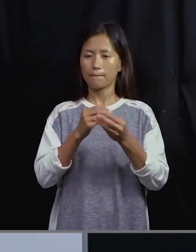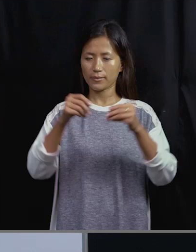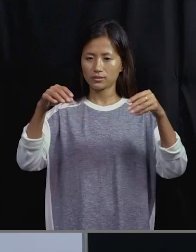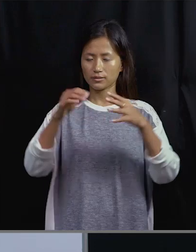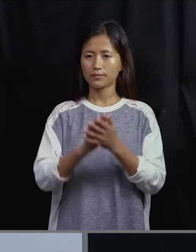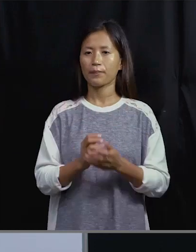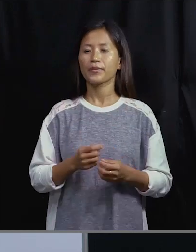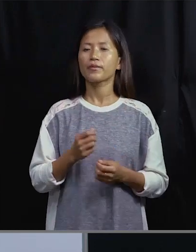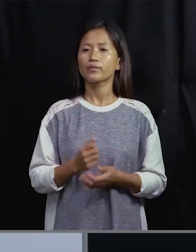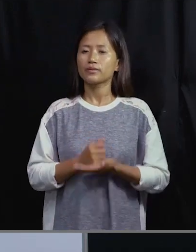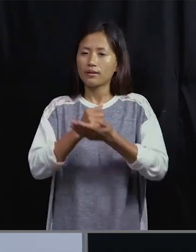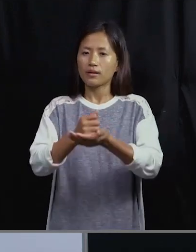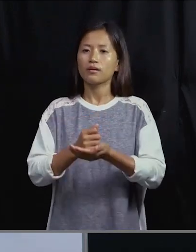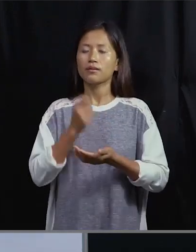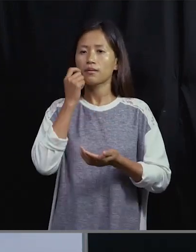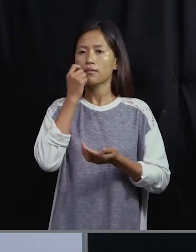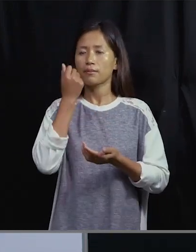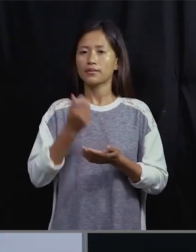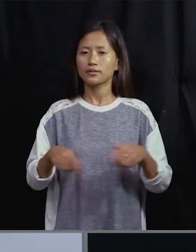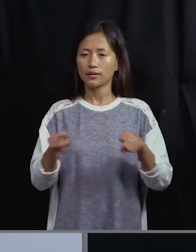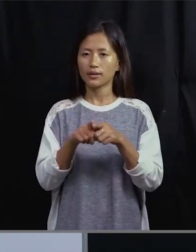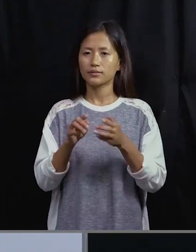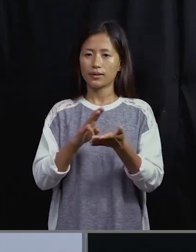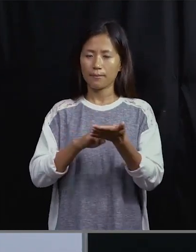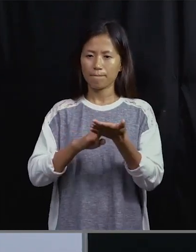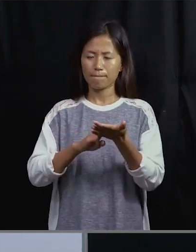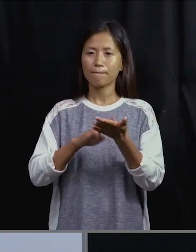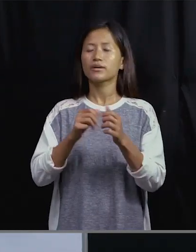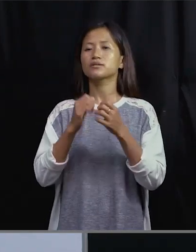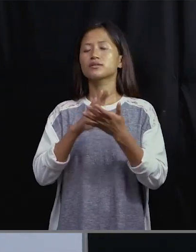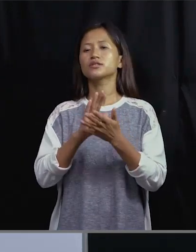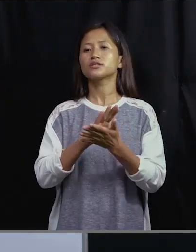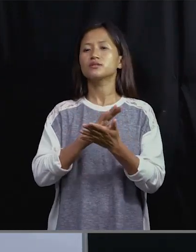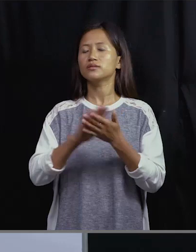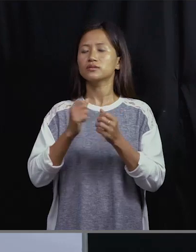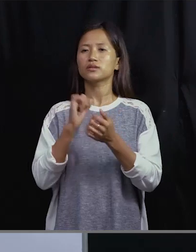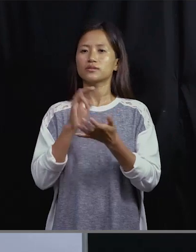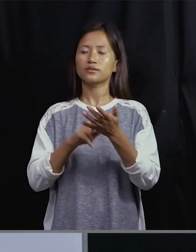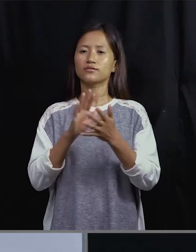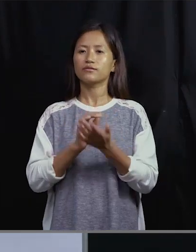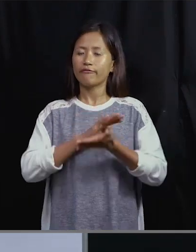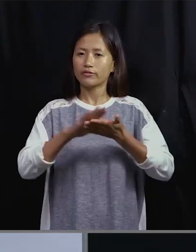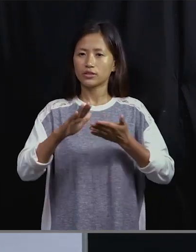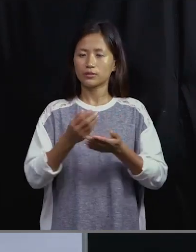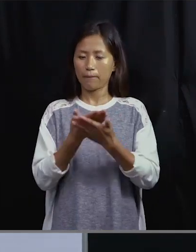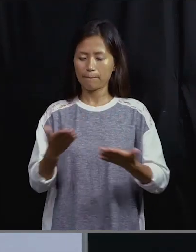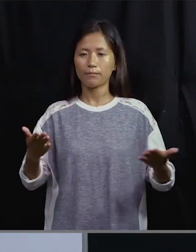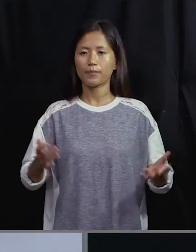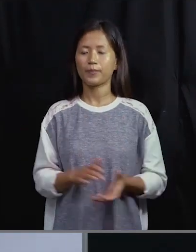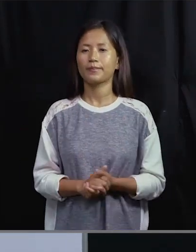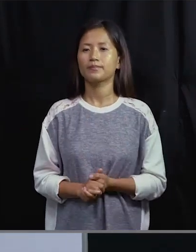help of man and machinery in order to convert them into a finished product. That means it simply